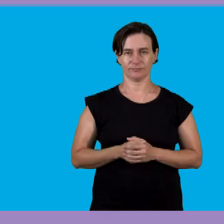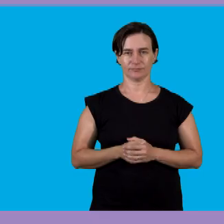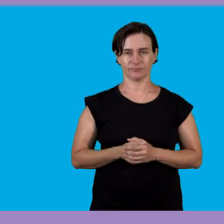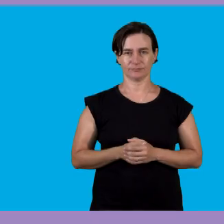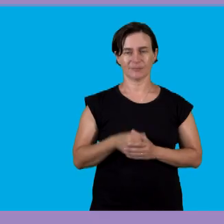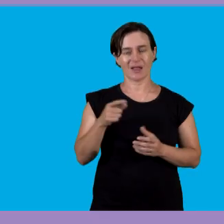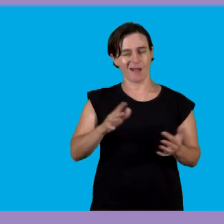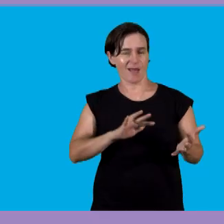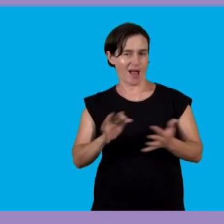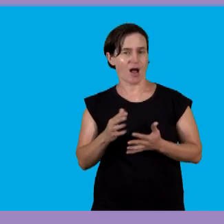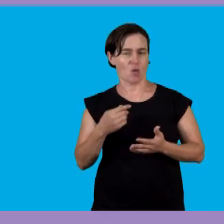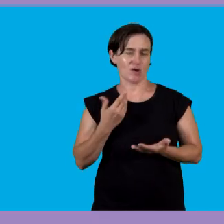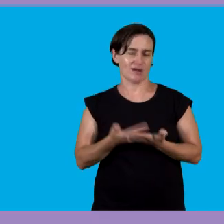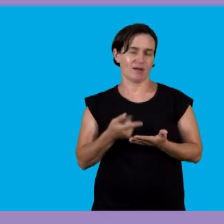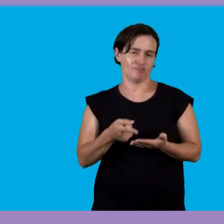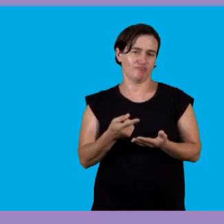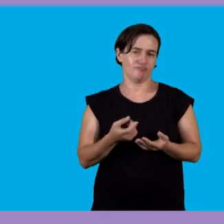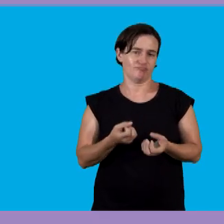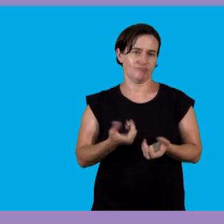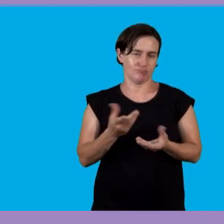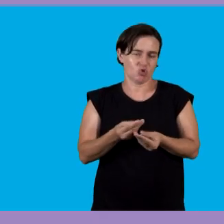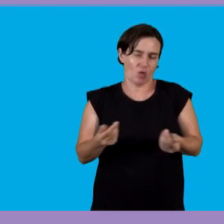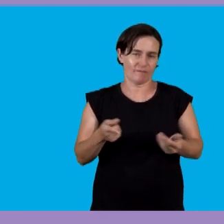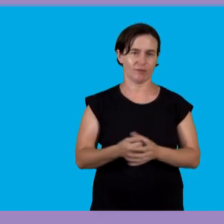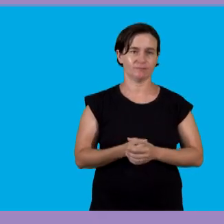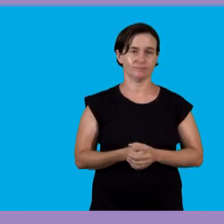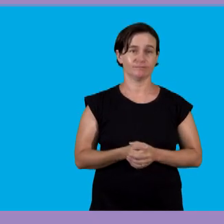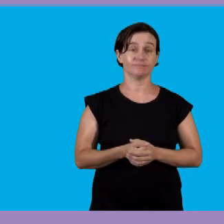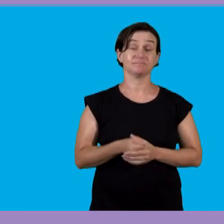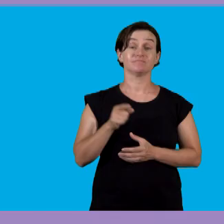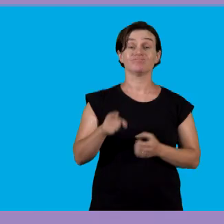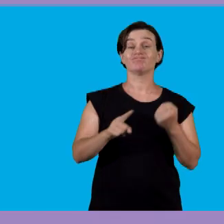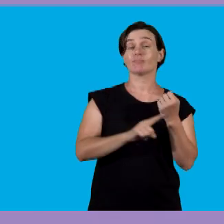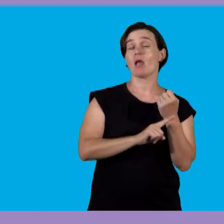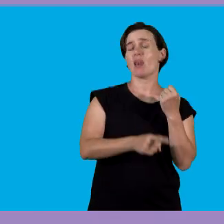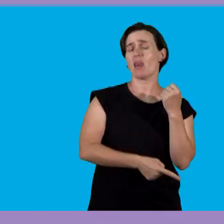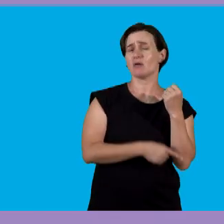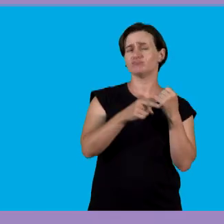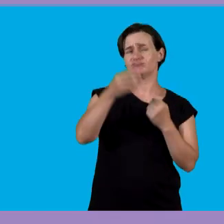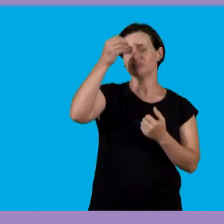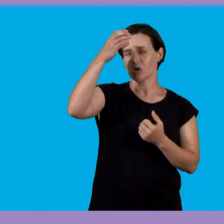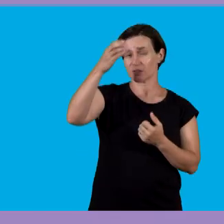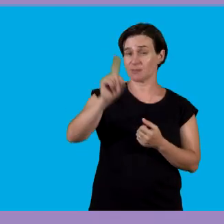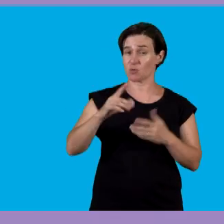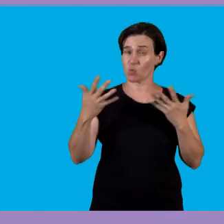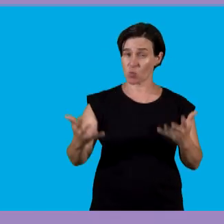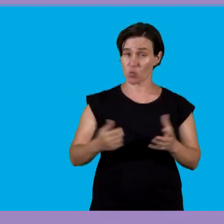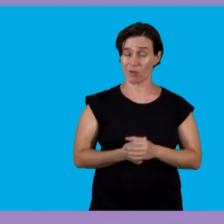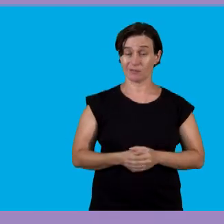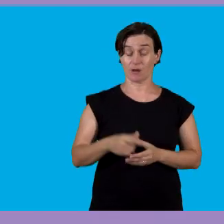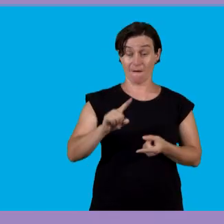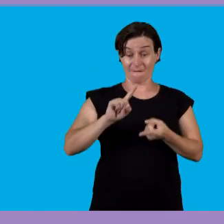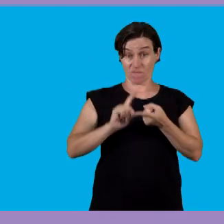So that is how we are going to solve that. Let's end off with the last concept in our concept map, and that is